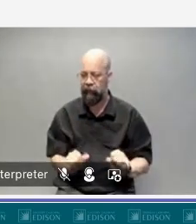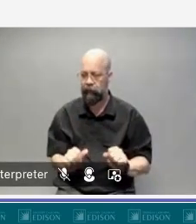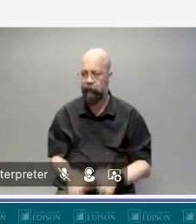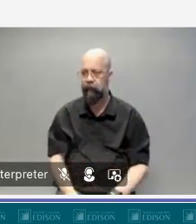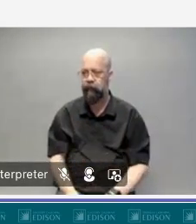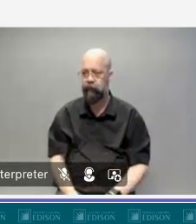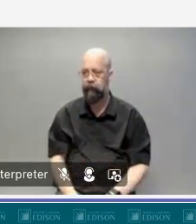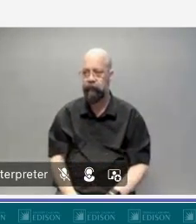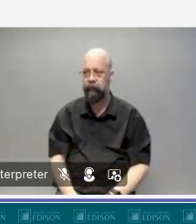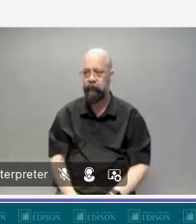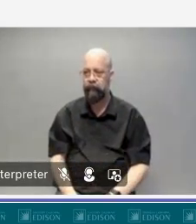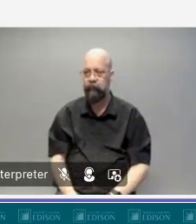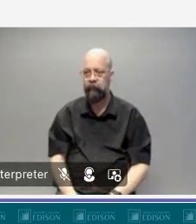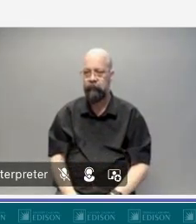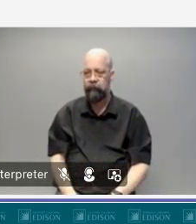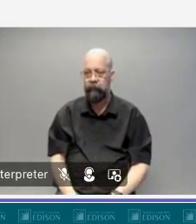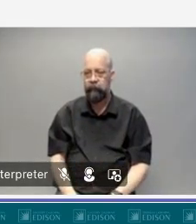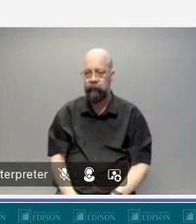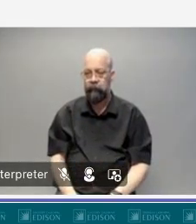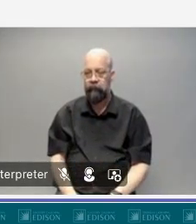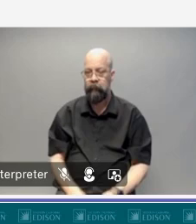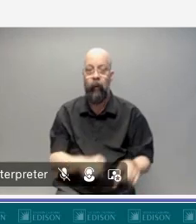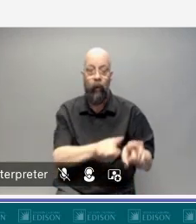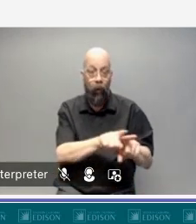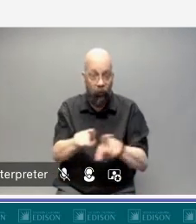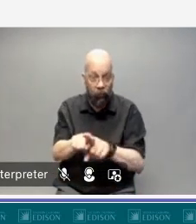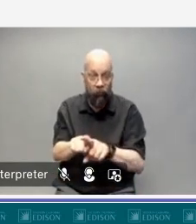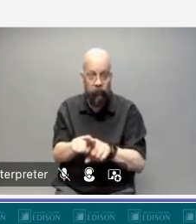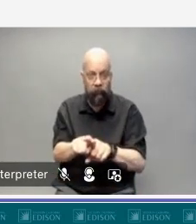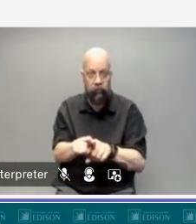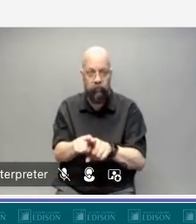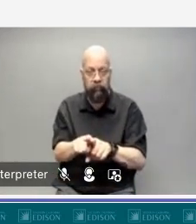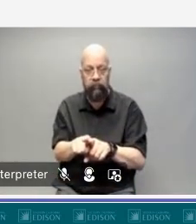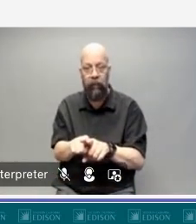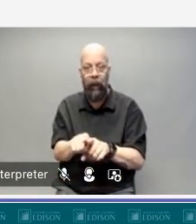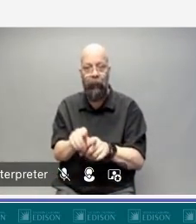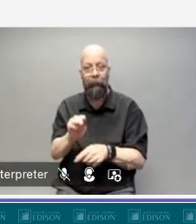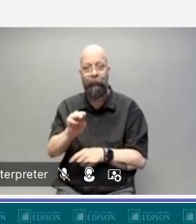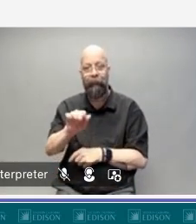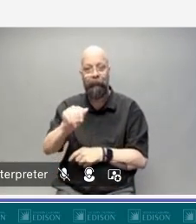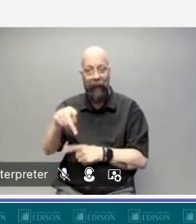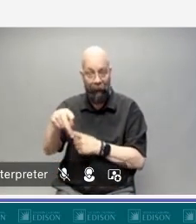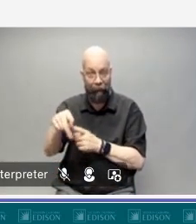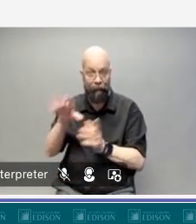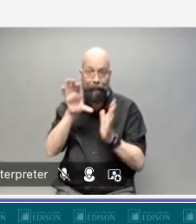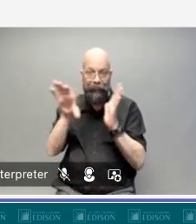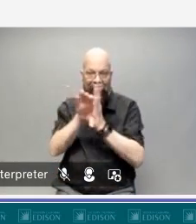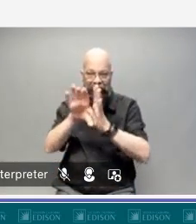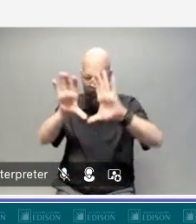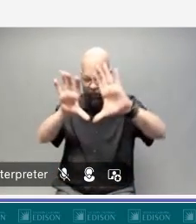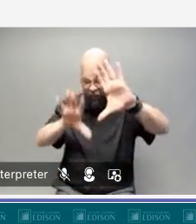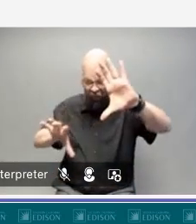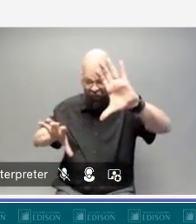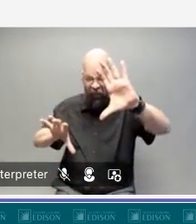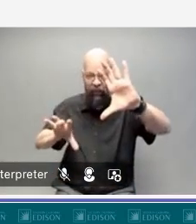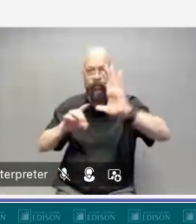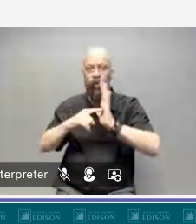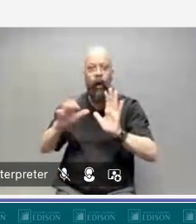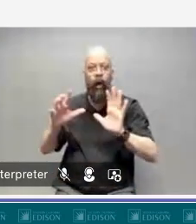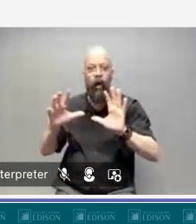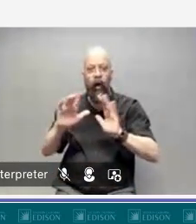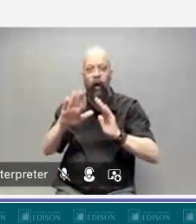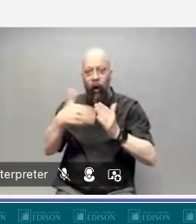outages. And we also have an interactive consolidated outage map that incorporates PSPS outages, and that's at